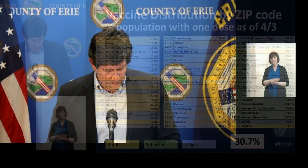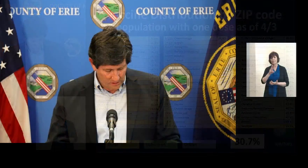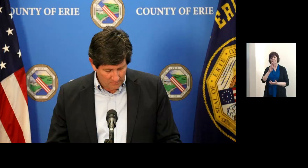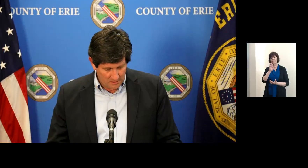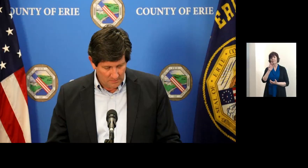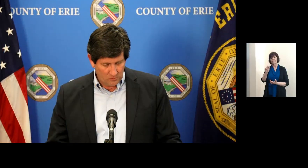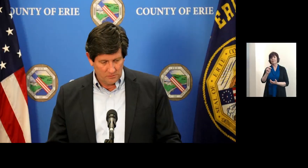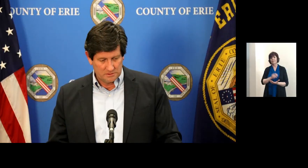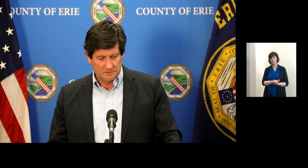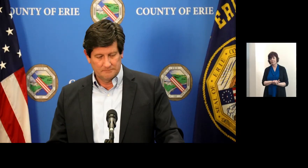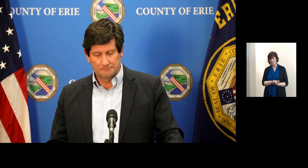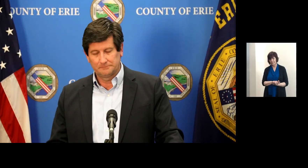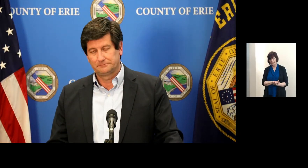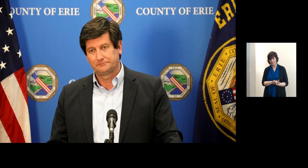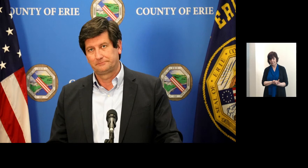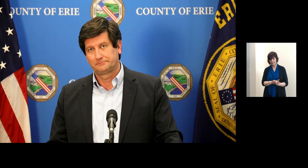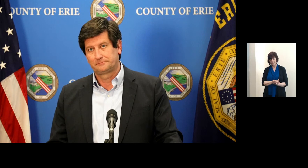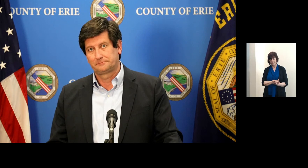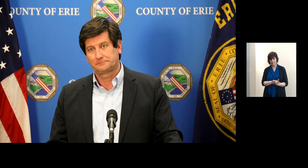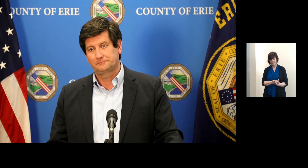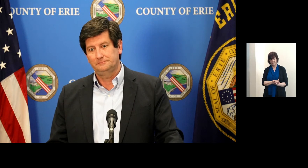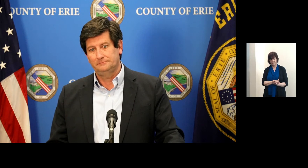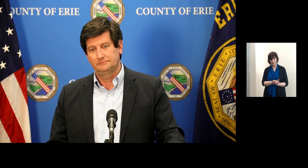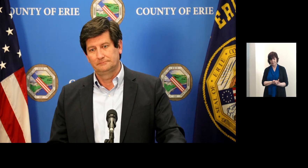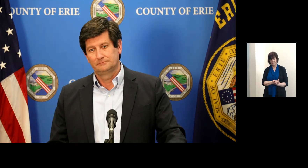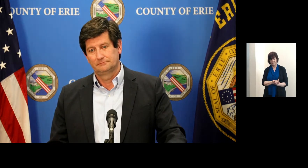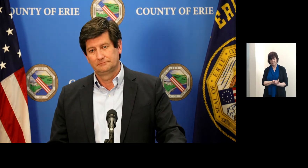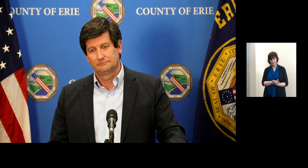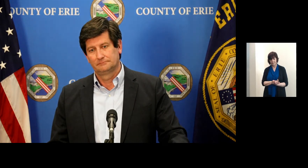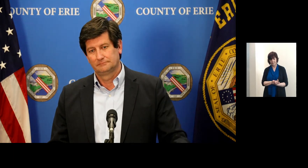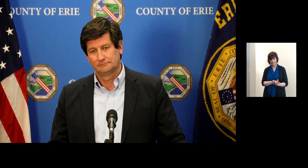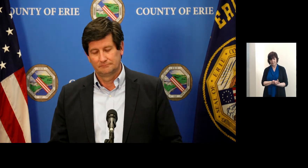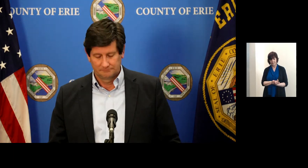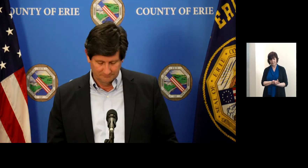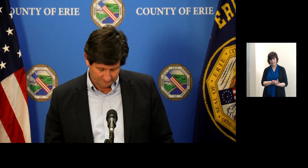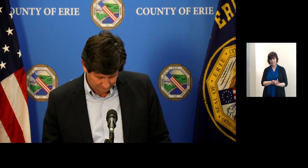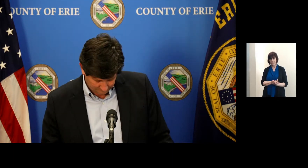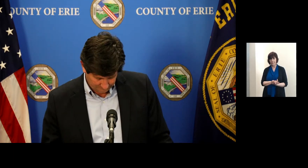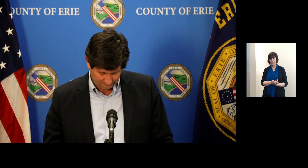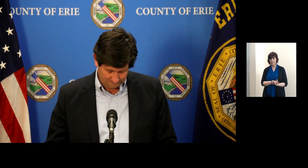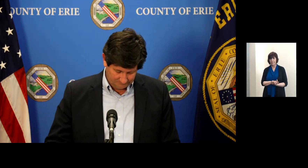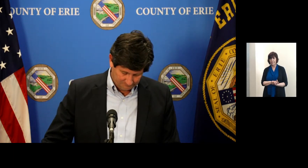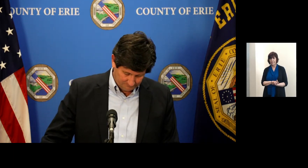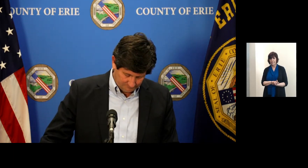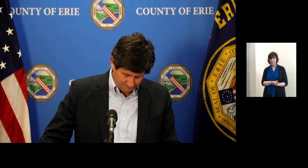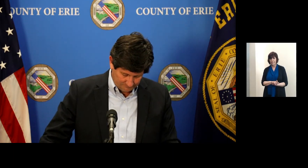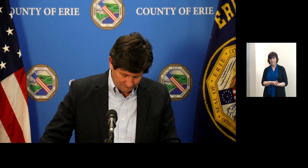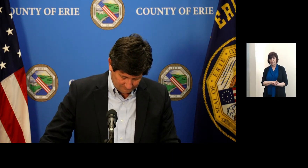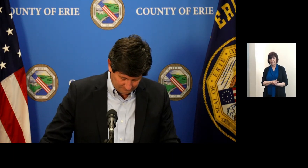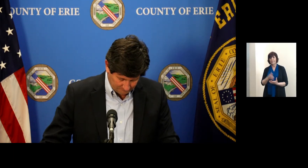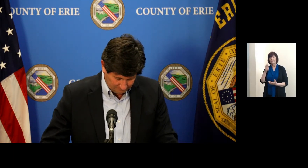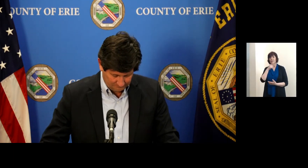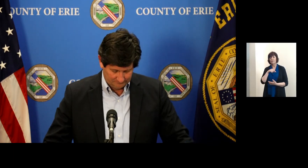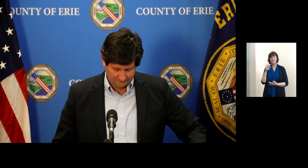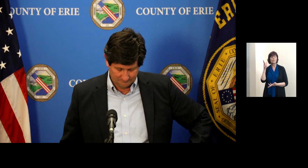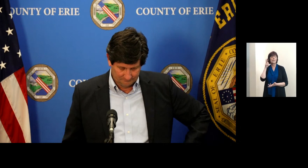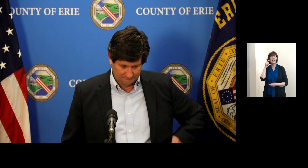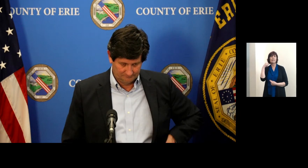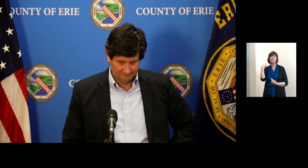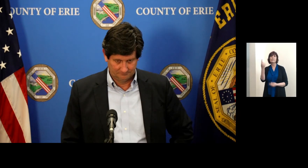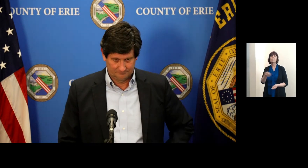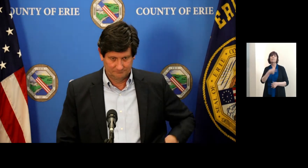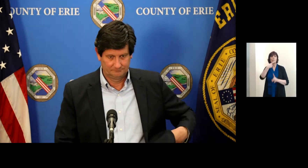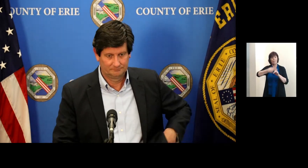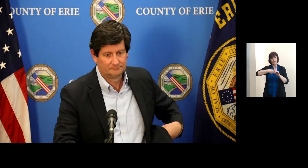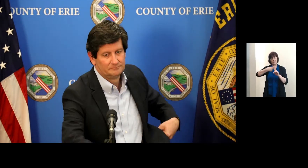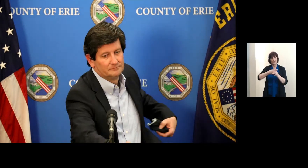WBEN, Mike Baggerman, any more questions? Yes, this one's for Dr. Burstein. We have been hearing for months that